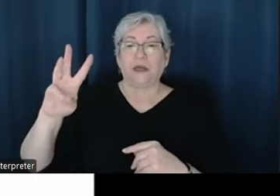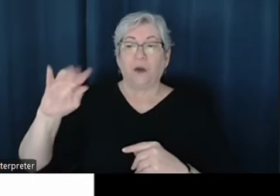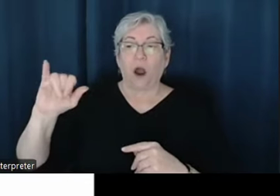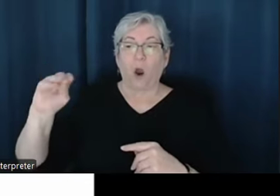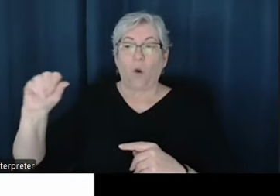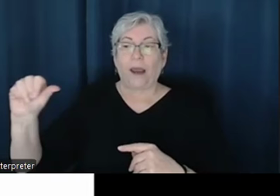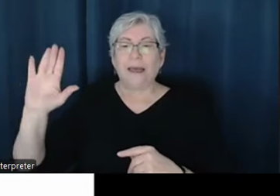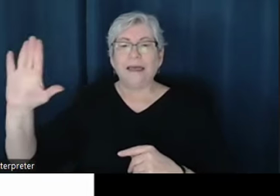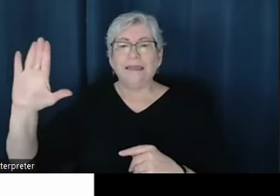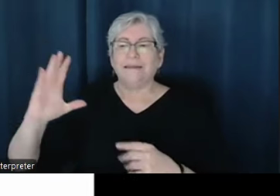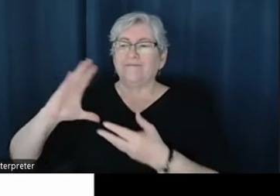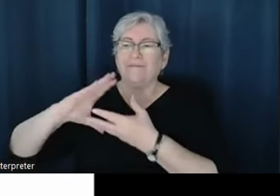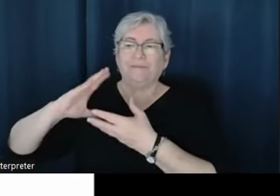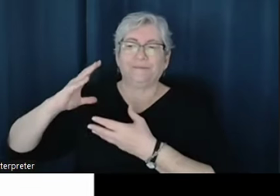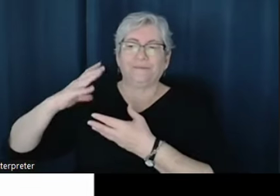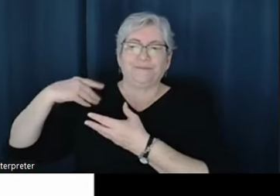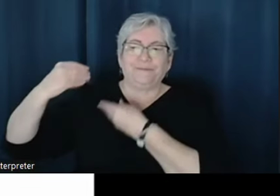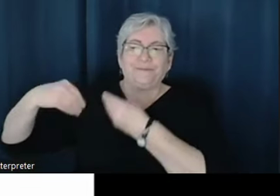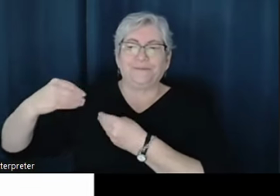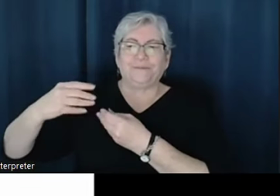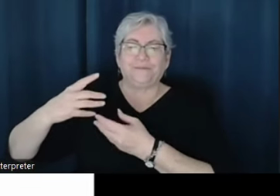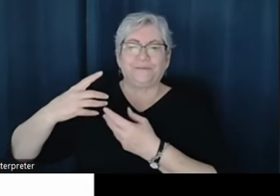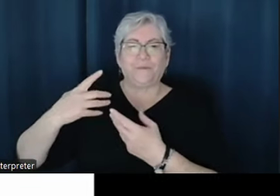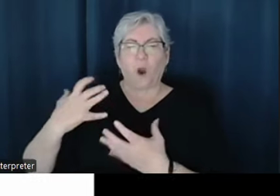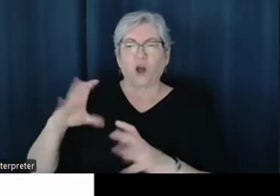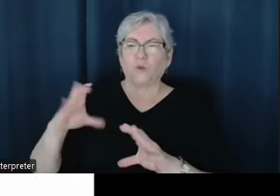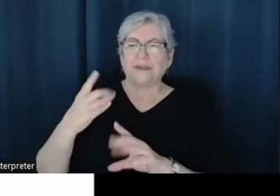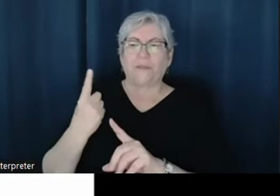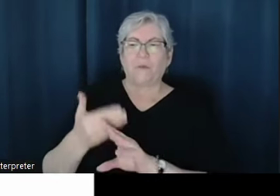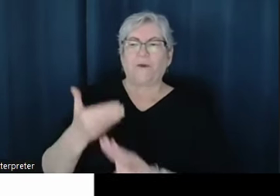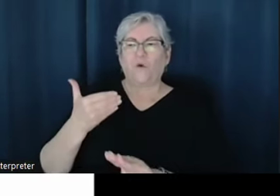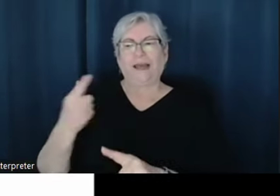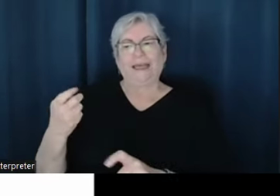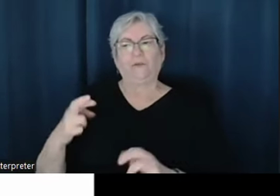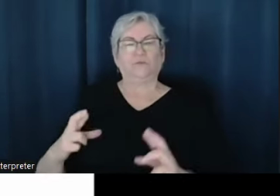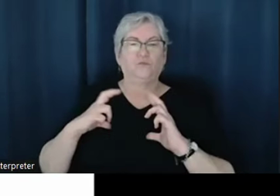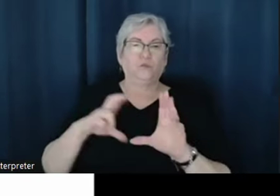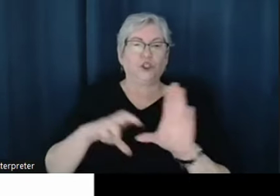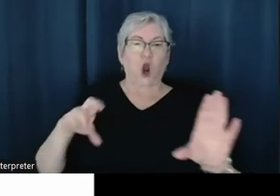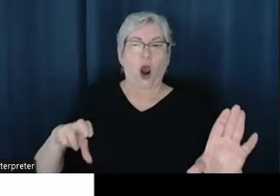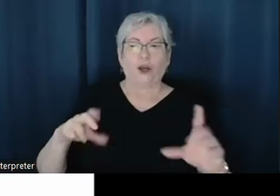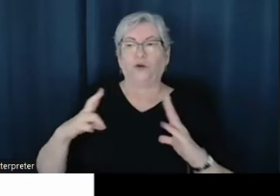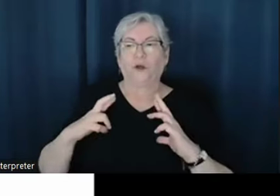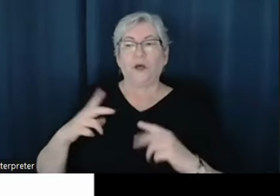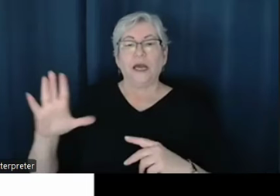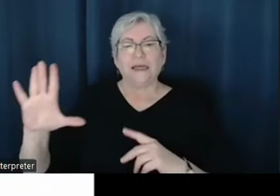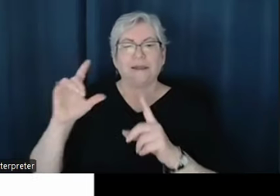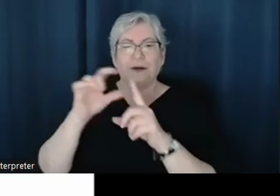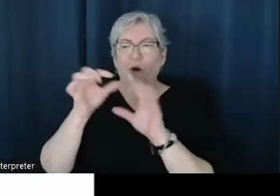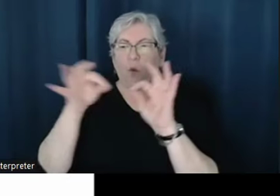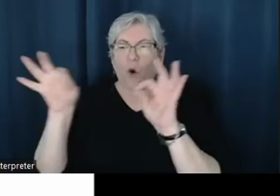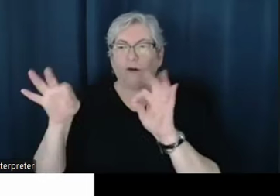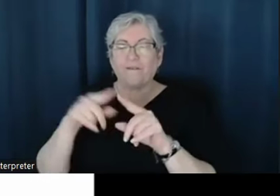He really wanted to try and do something before he retired. And so his words from this